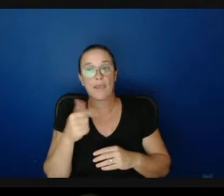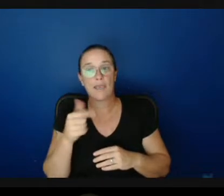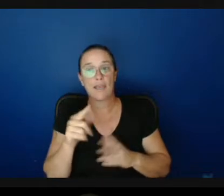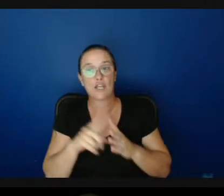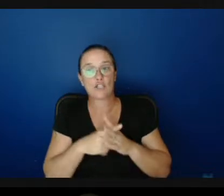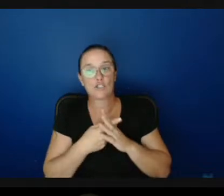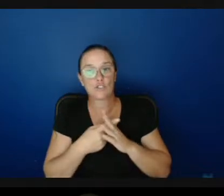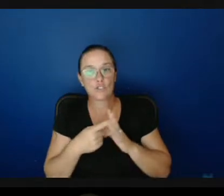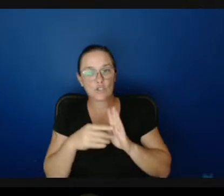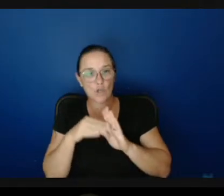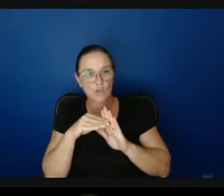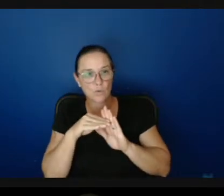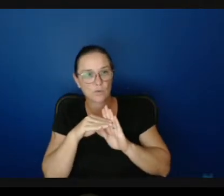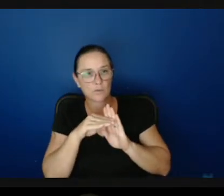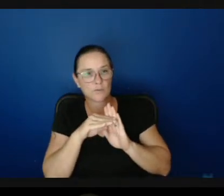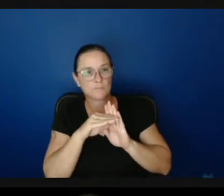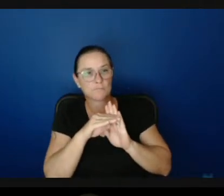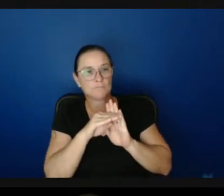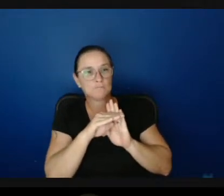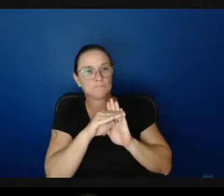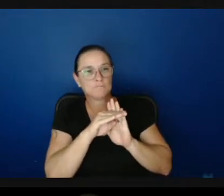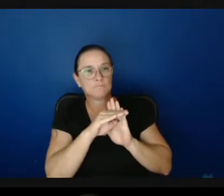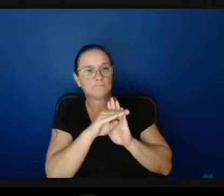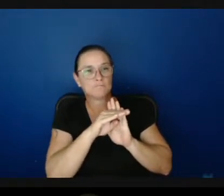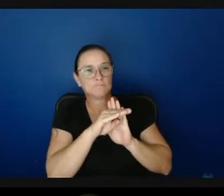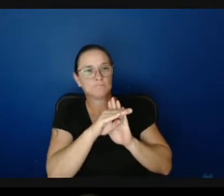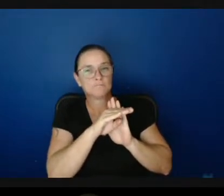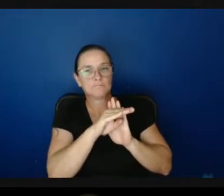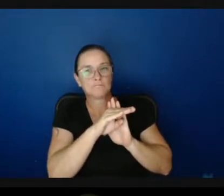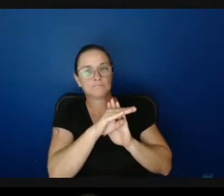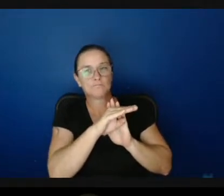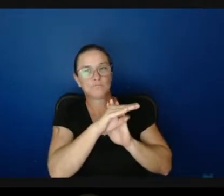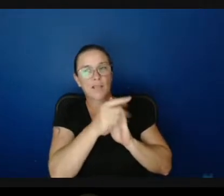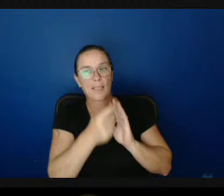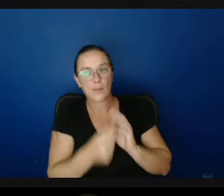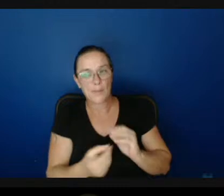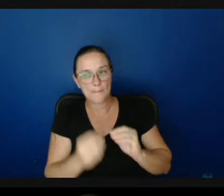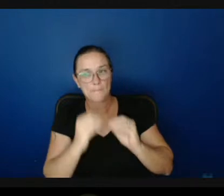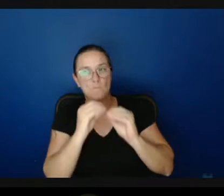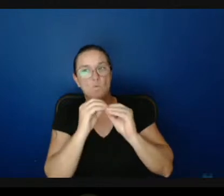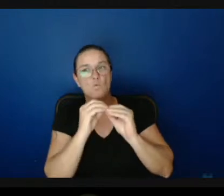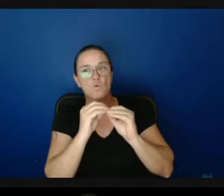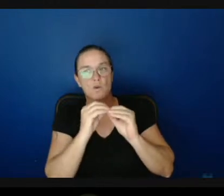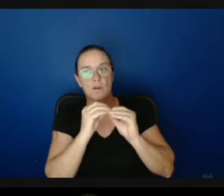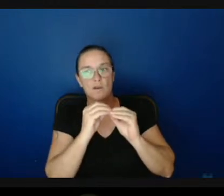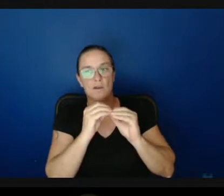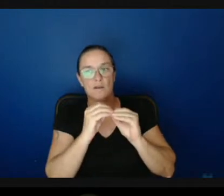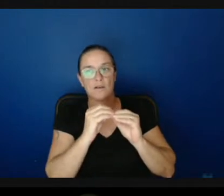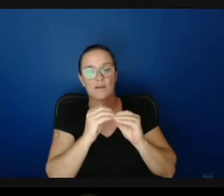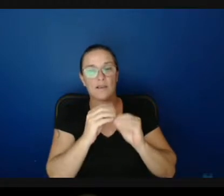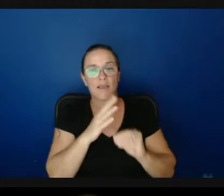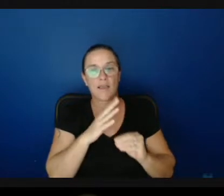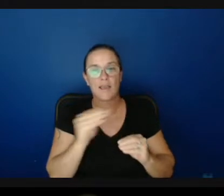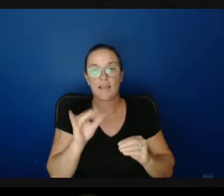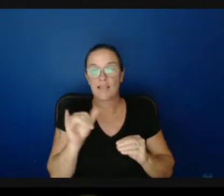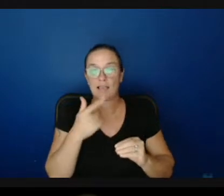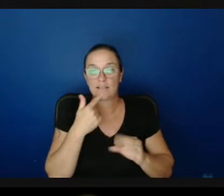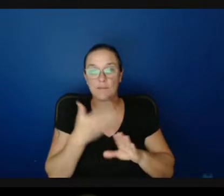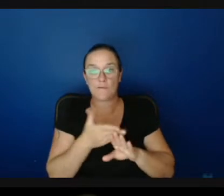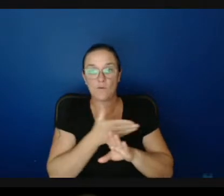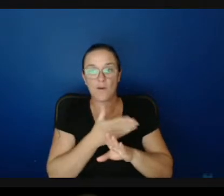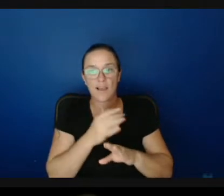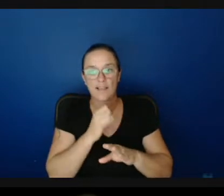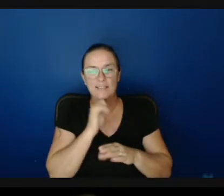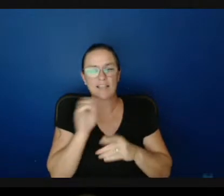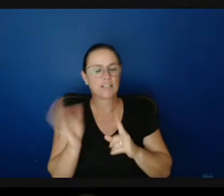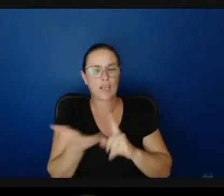just creep upwards a slight amount here and come up a little bit more. And as I said earlier, it's not convincing